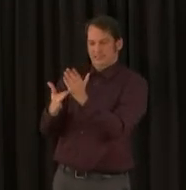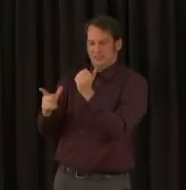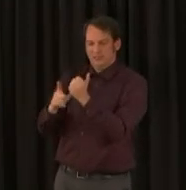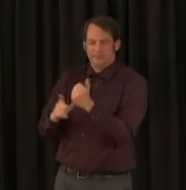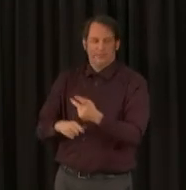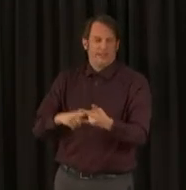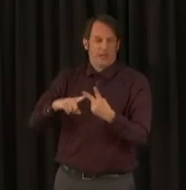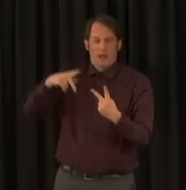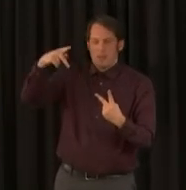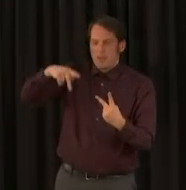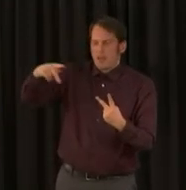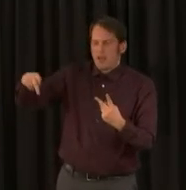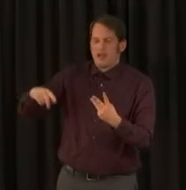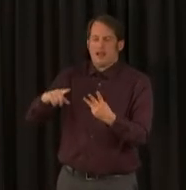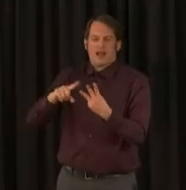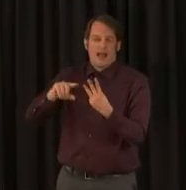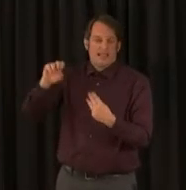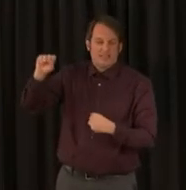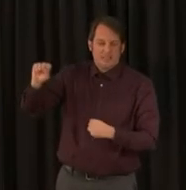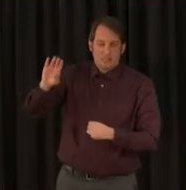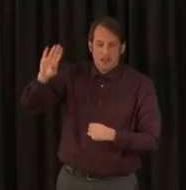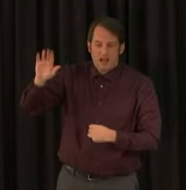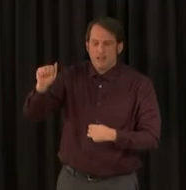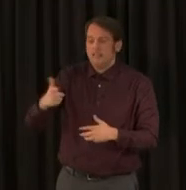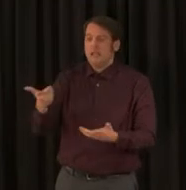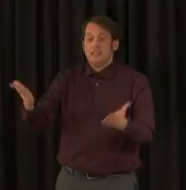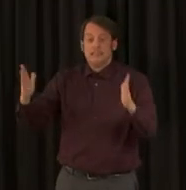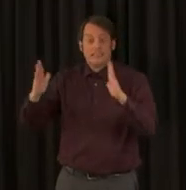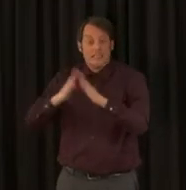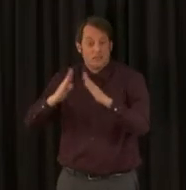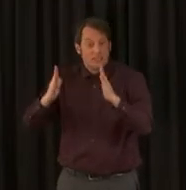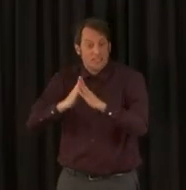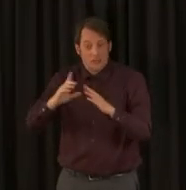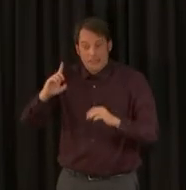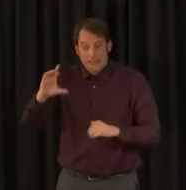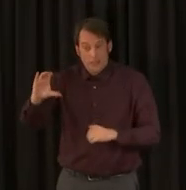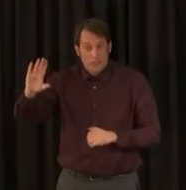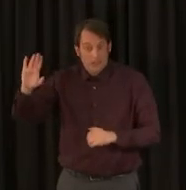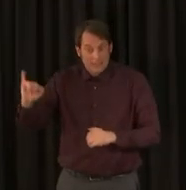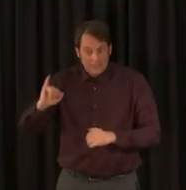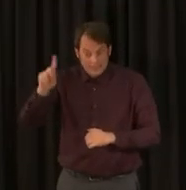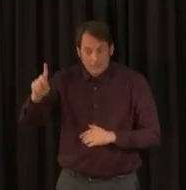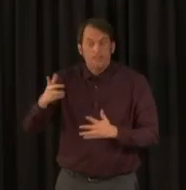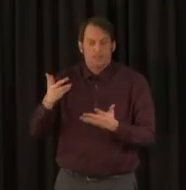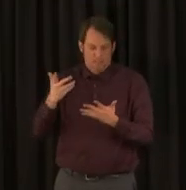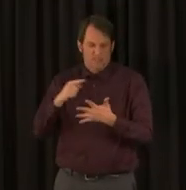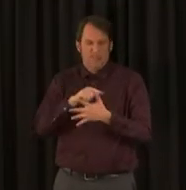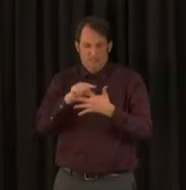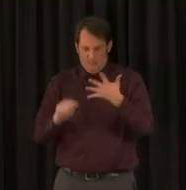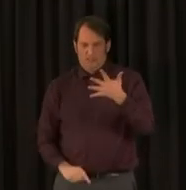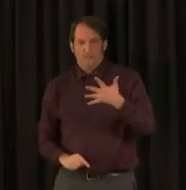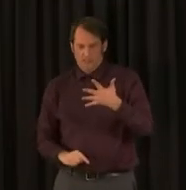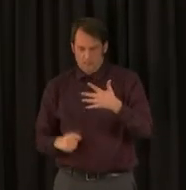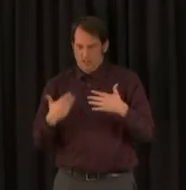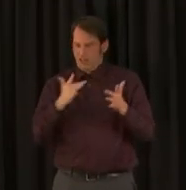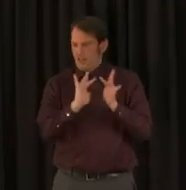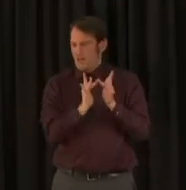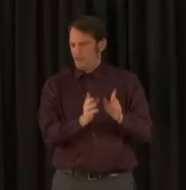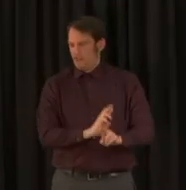SBA programs, as well as the downtown DC bid. Another question came in about